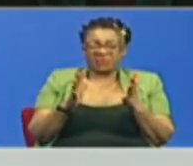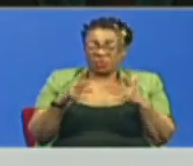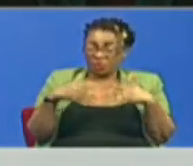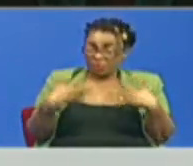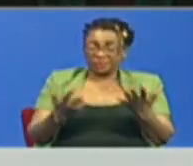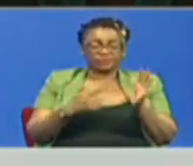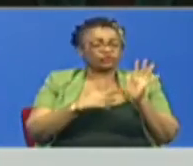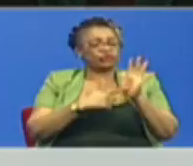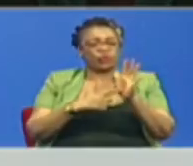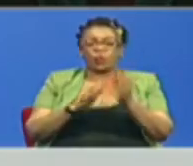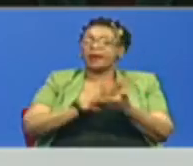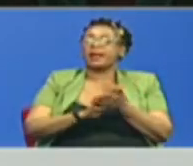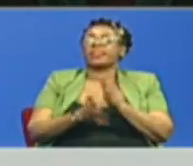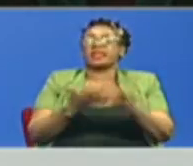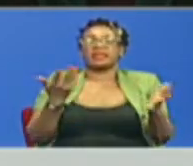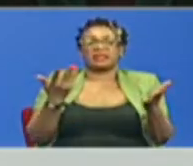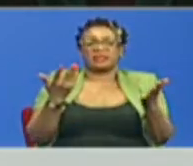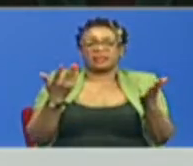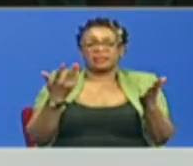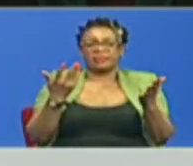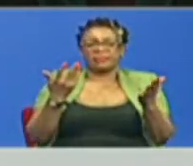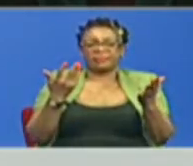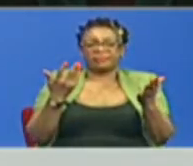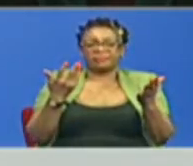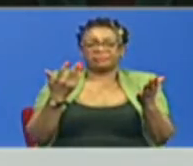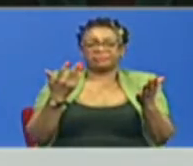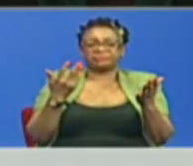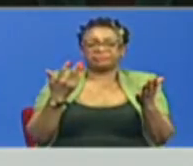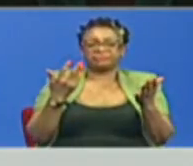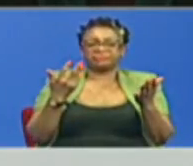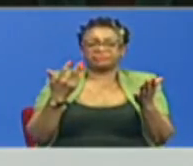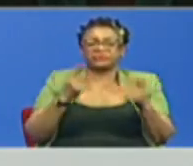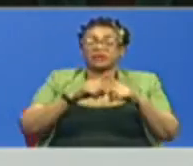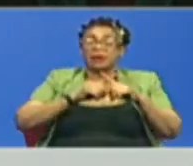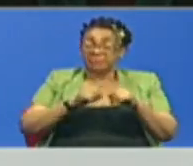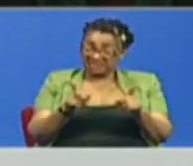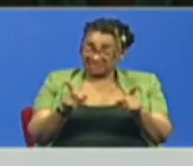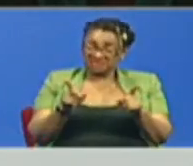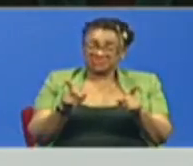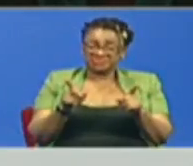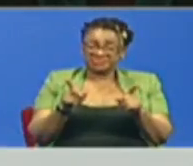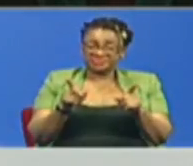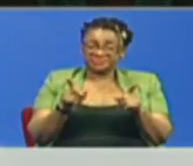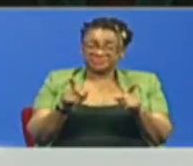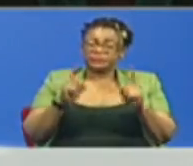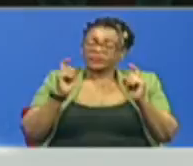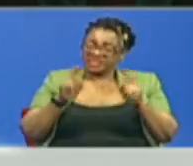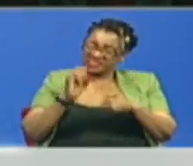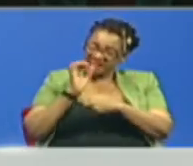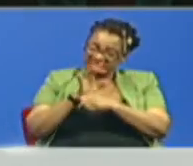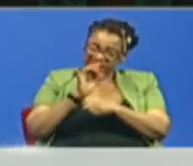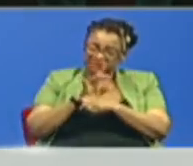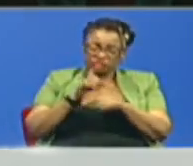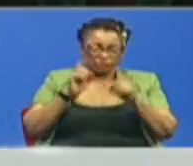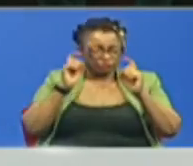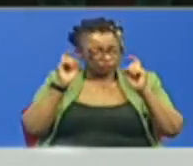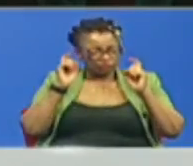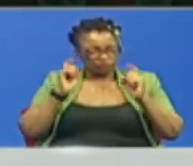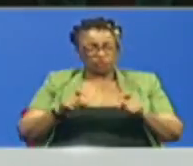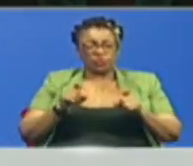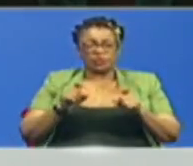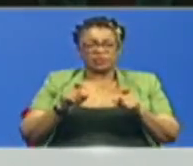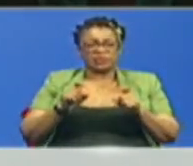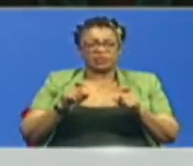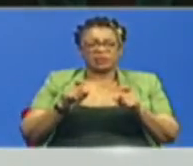which essentially means they don't even exhibit any symptoms. But it has been advised that you should seek immediate